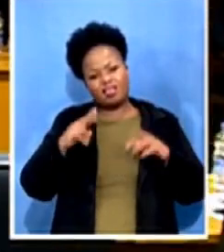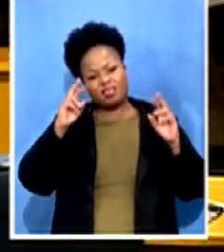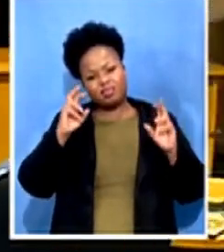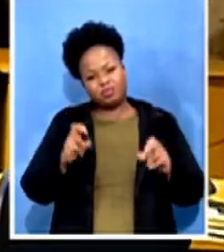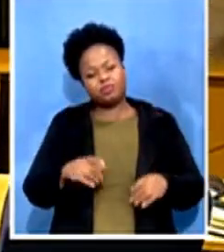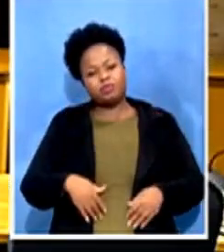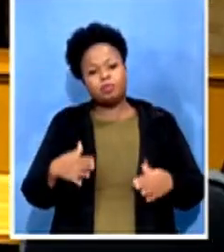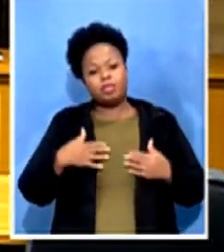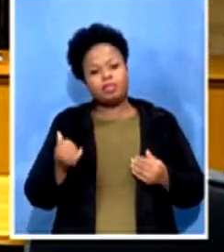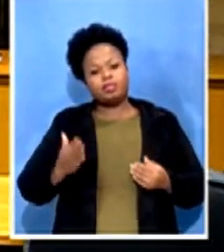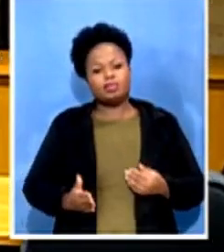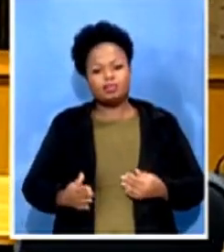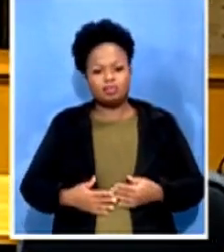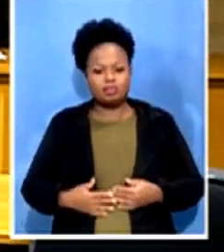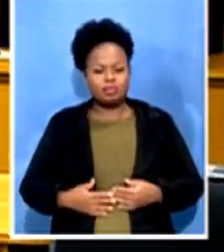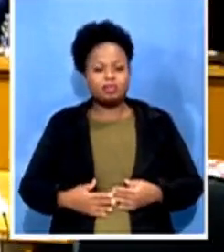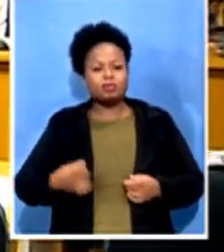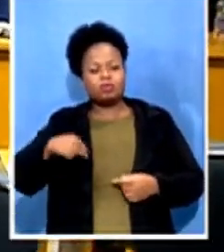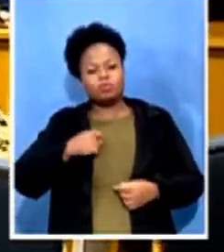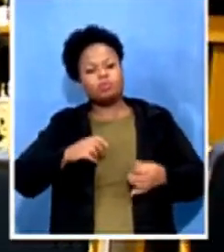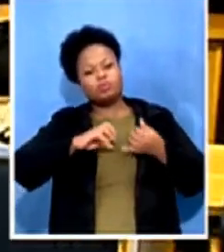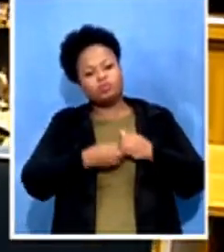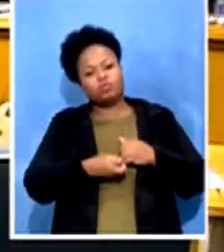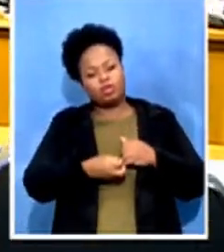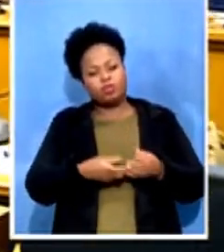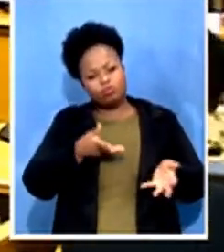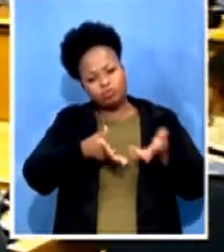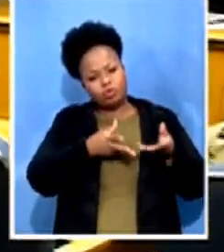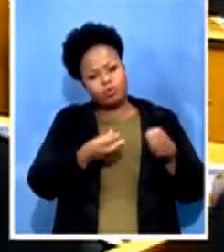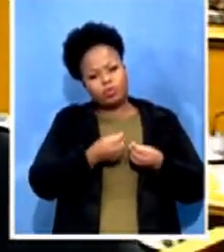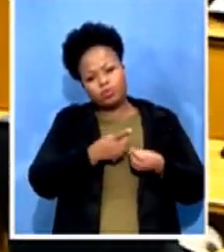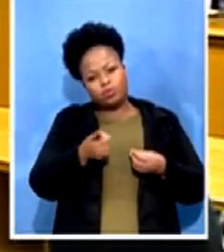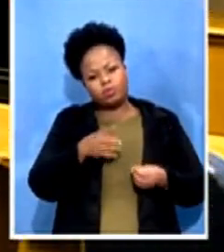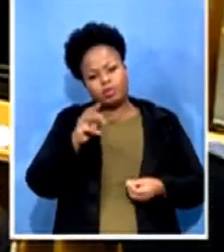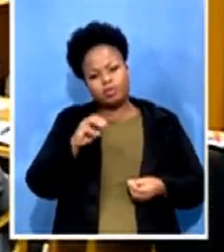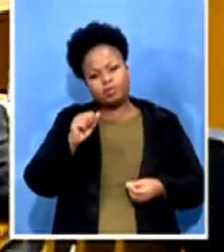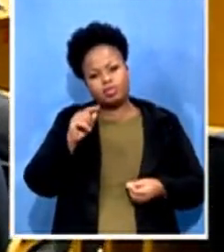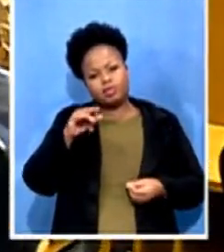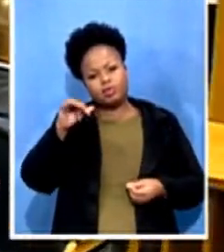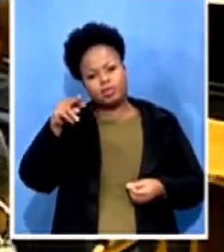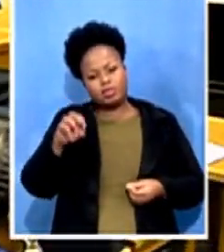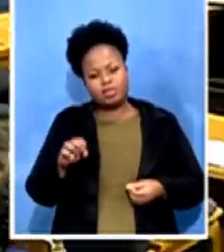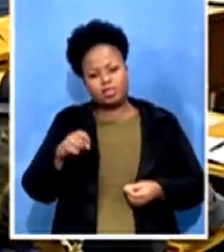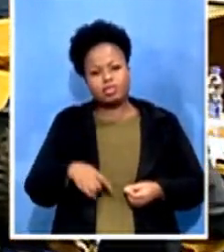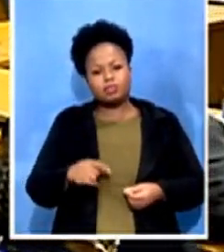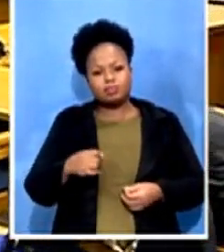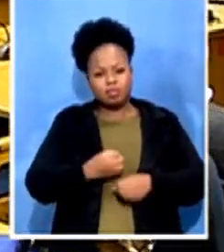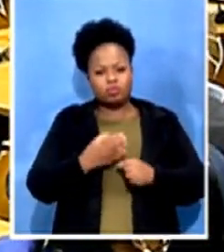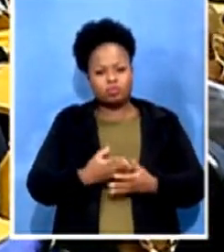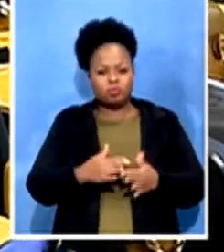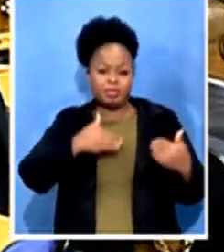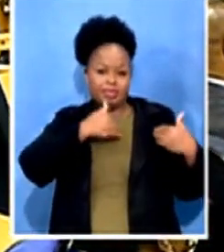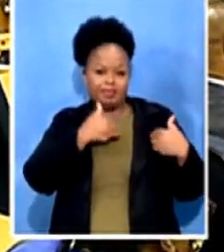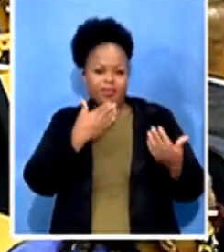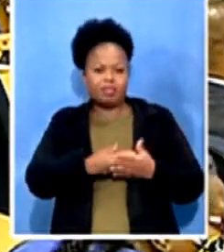deal with you and Dr. Matiwa, and it doesn't get him out of the hook, but it just means both of you are on the hook now.